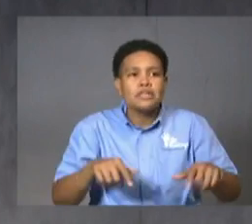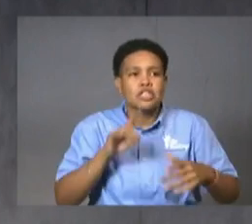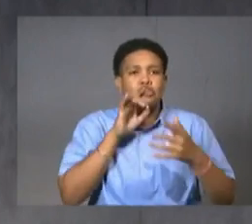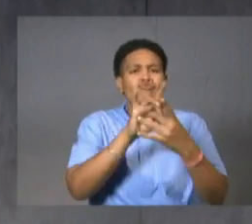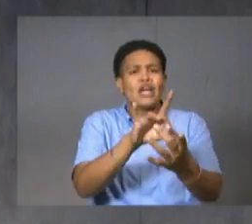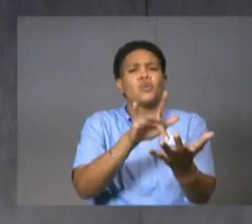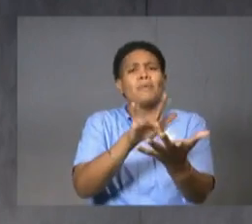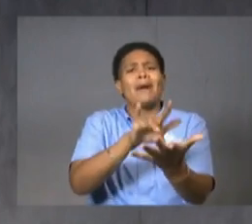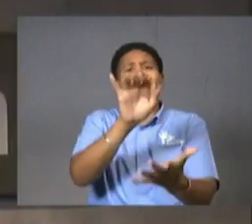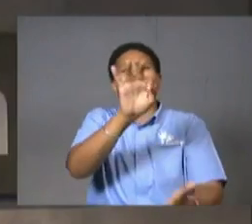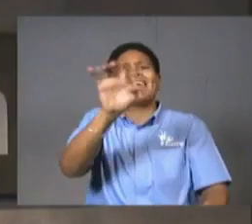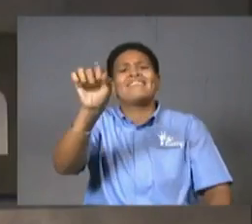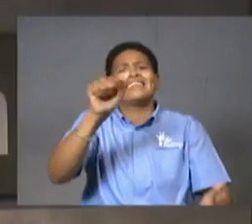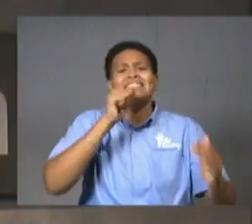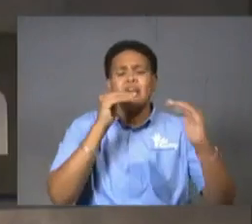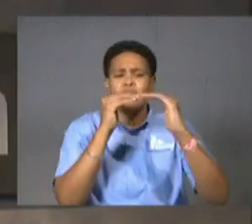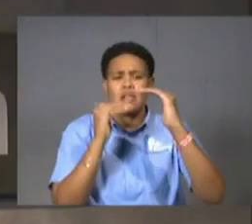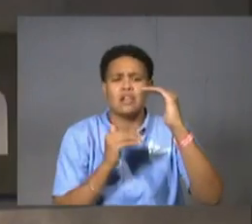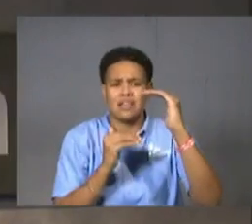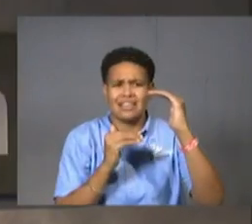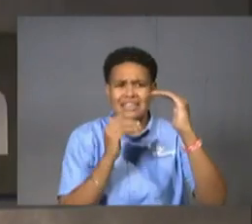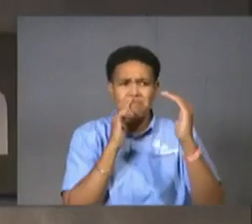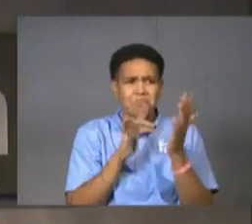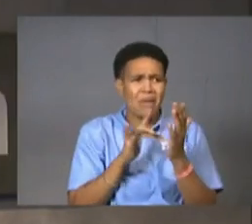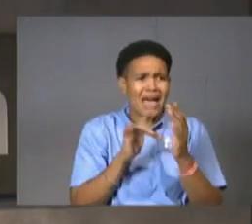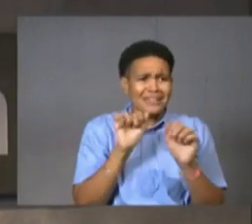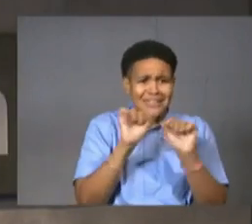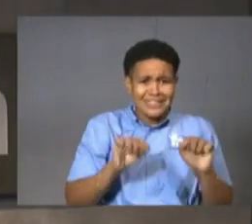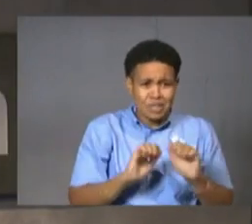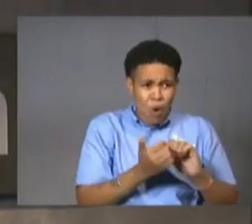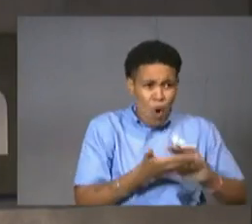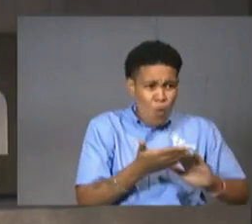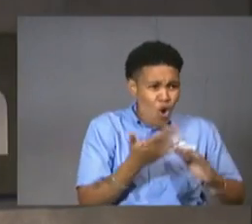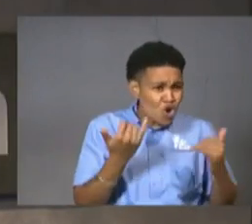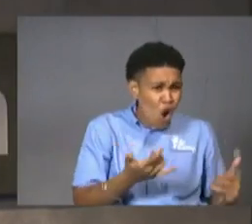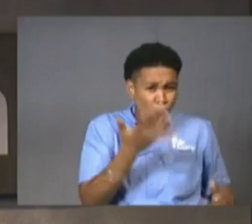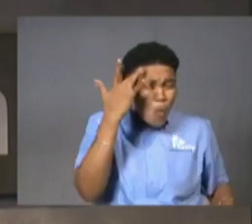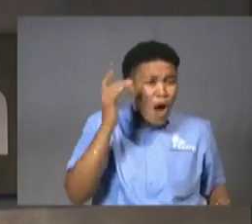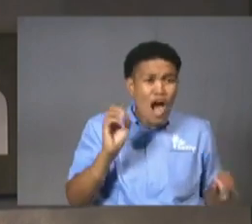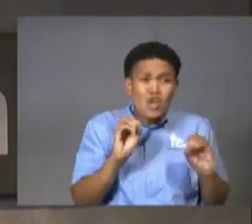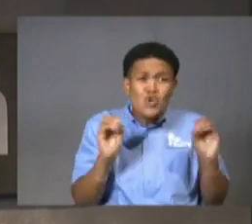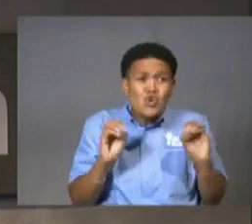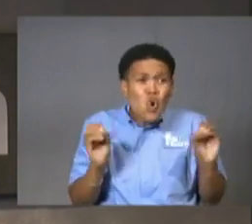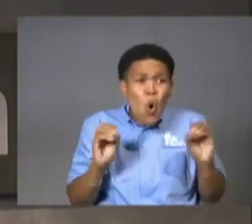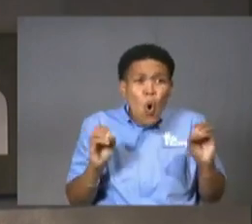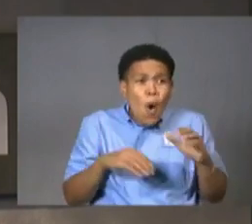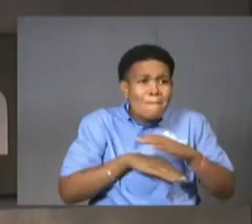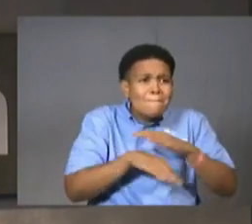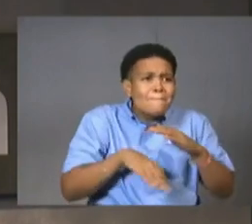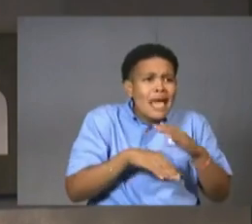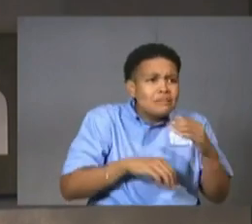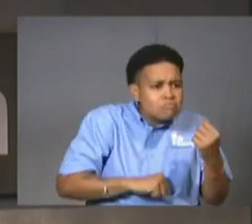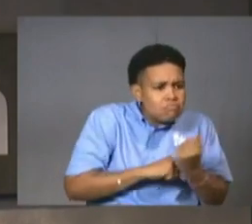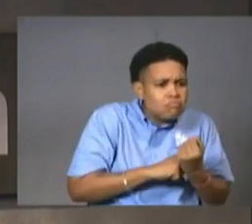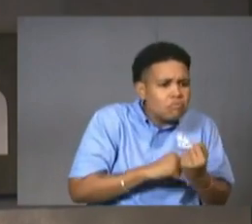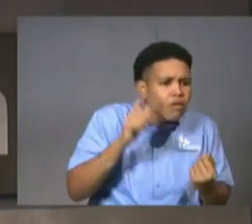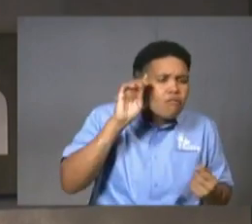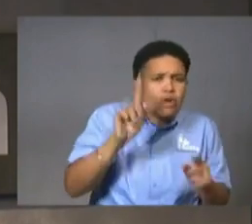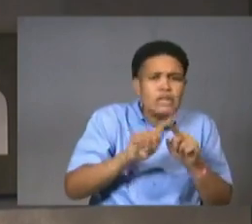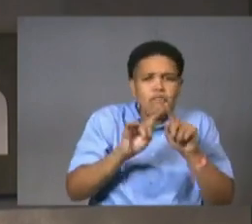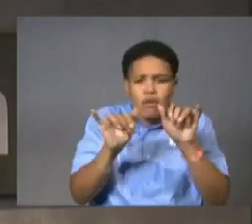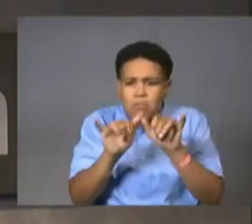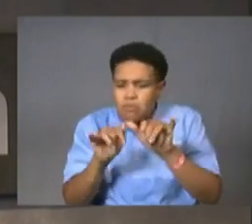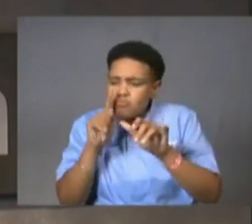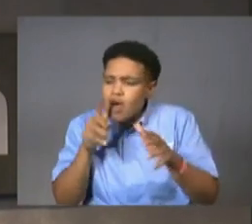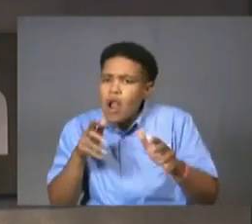banking fees, it is inequitable the way the banking system works right now, because there's no basic package of measures that